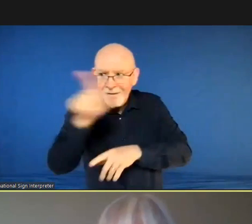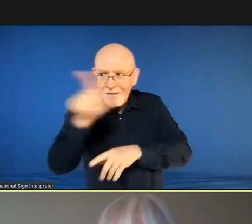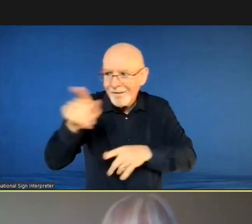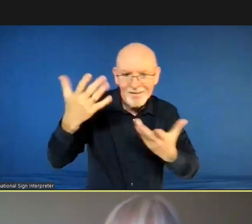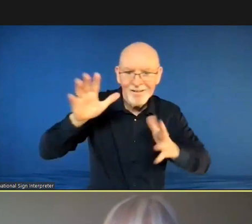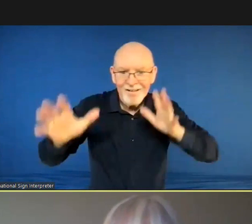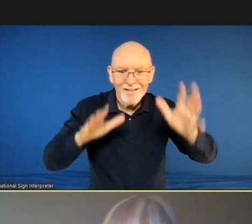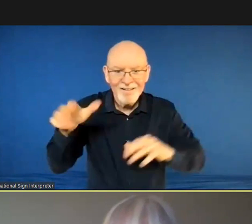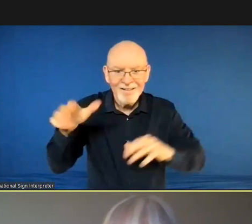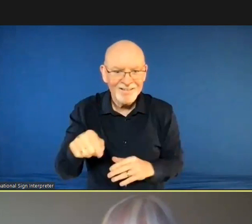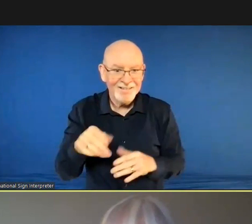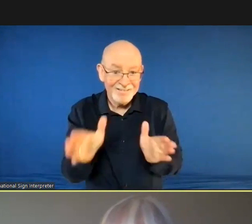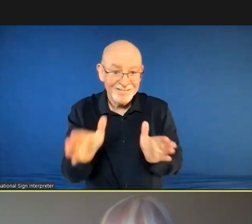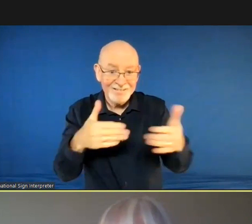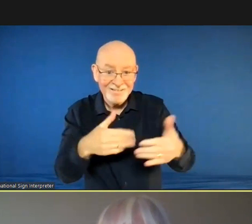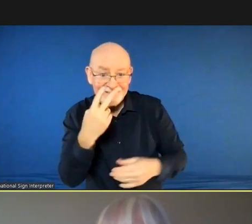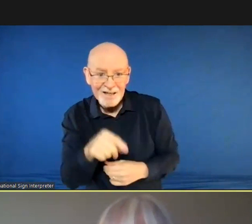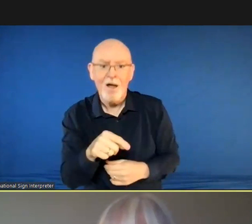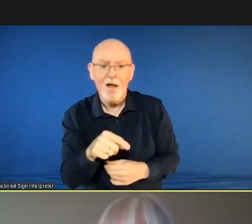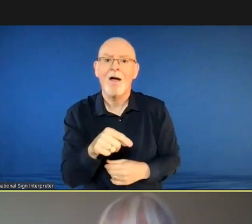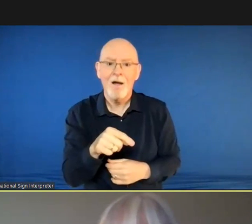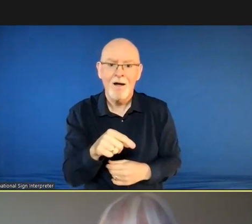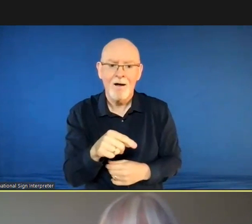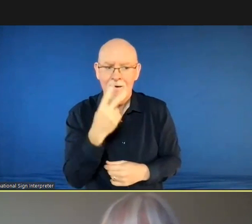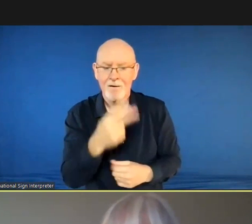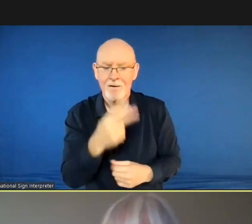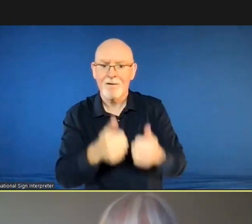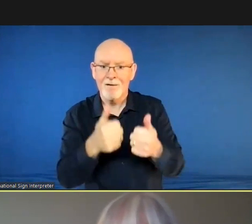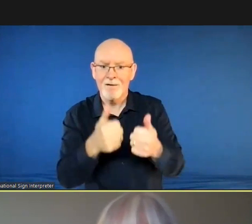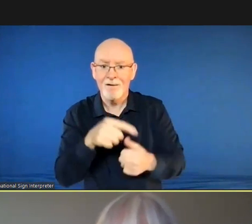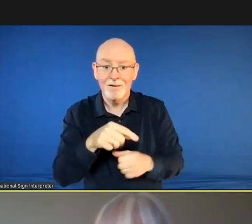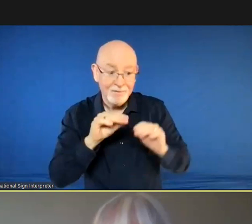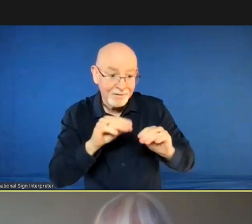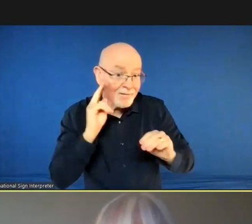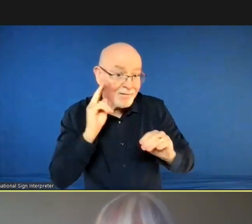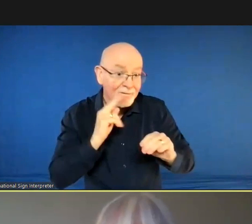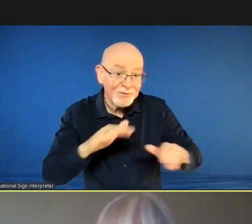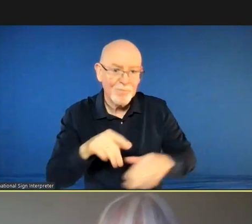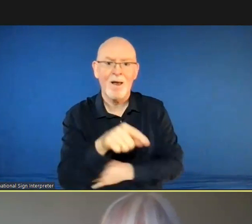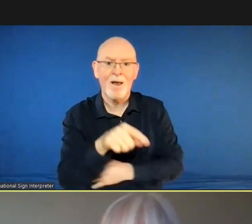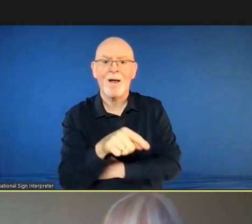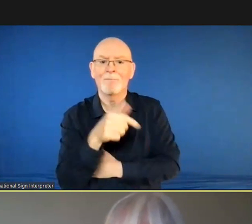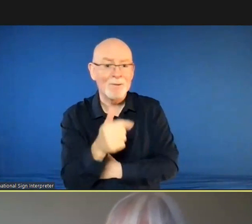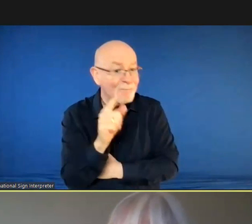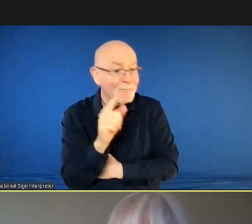children. This doesn't always happen, but once it's introduced, it can have a huge impact